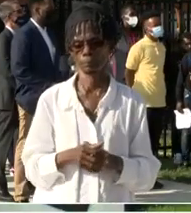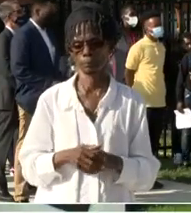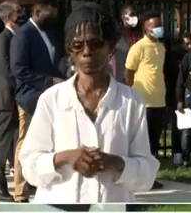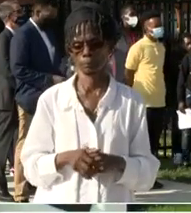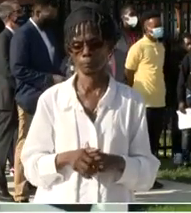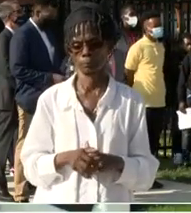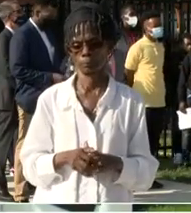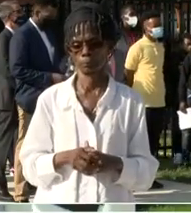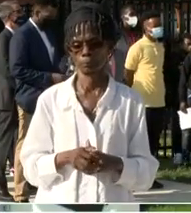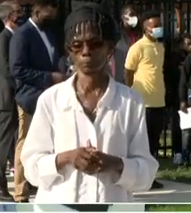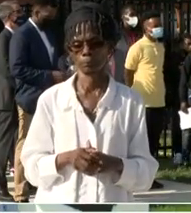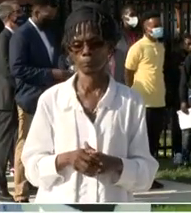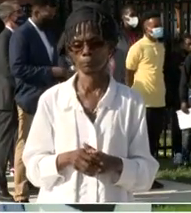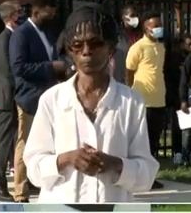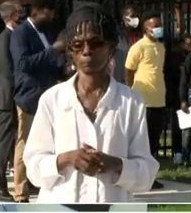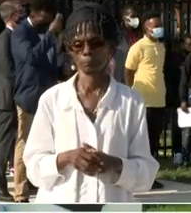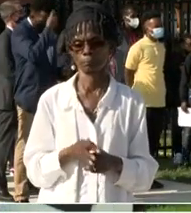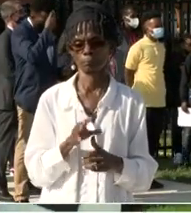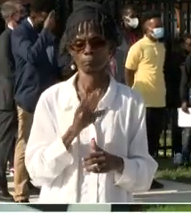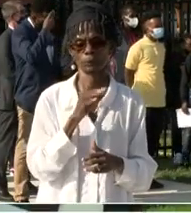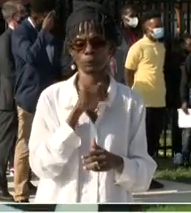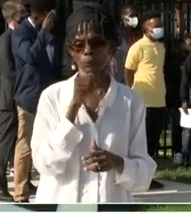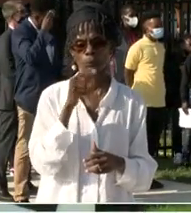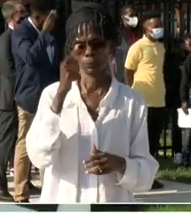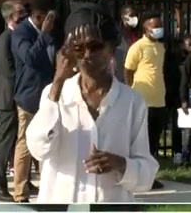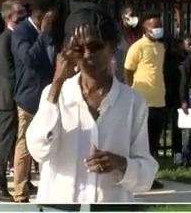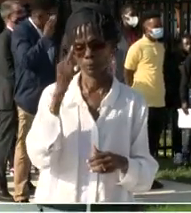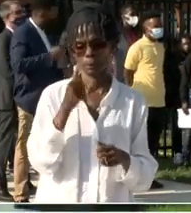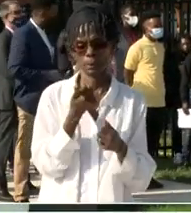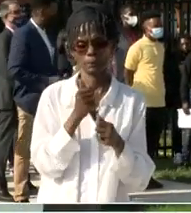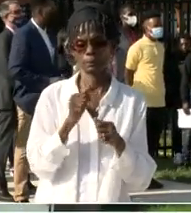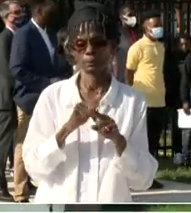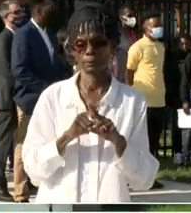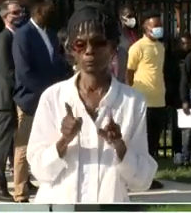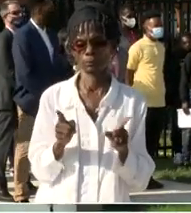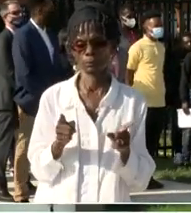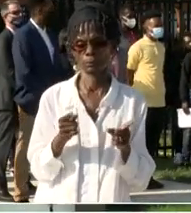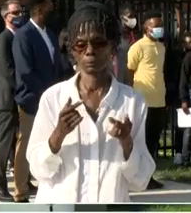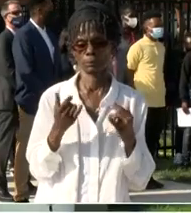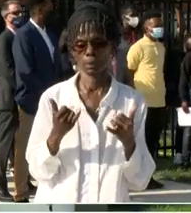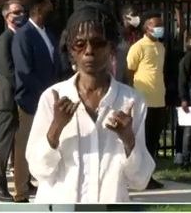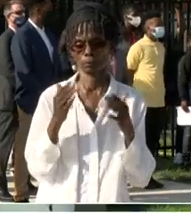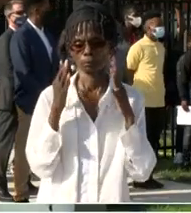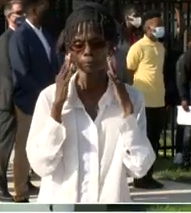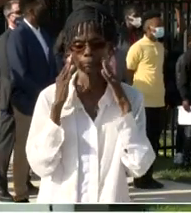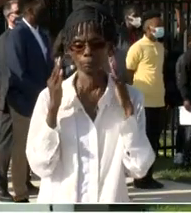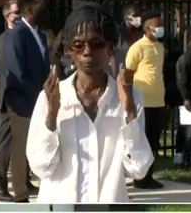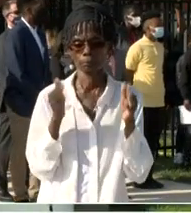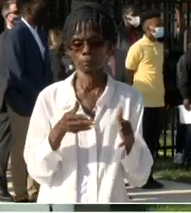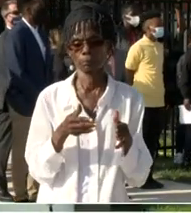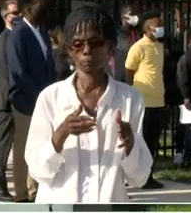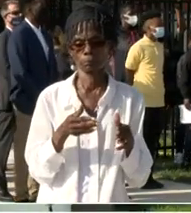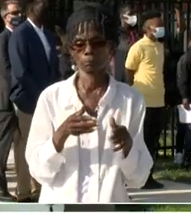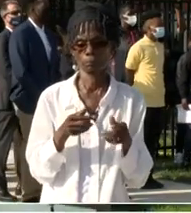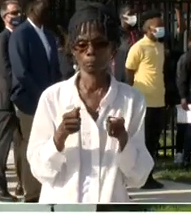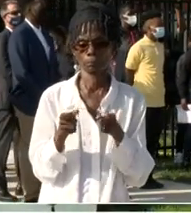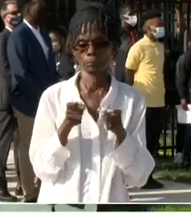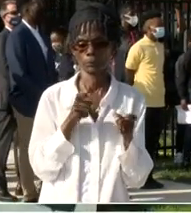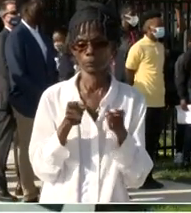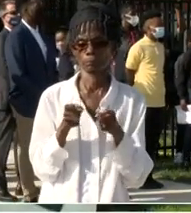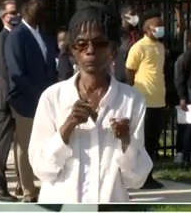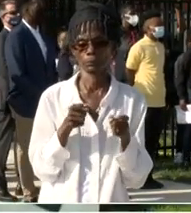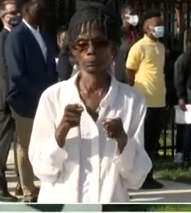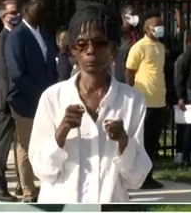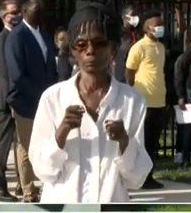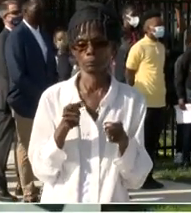So I don't see that any different than where we were before. I think the shift for us is just managing the scale of now having all